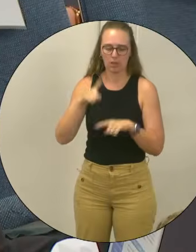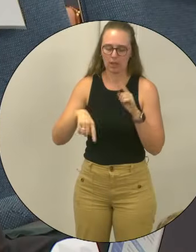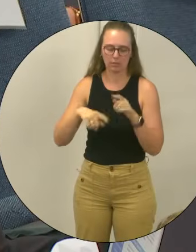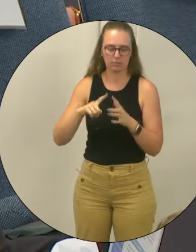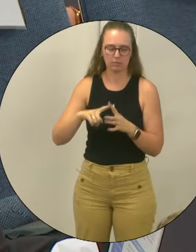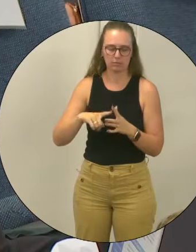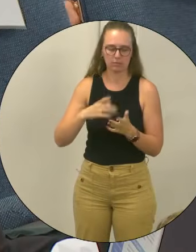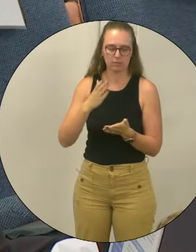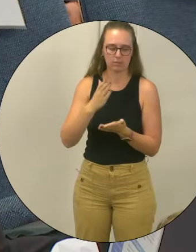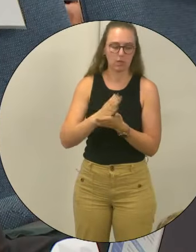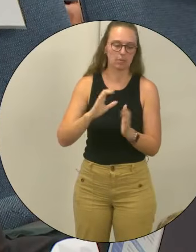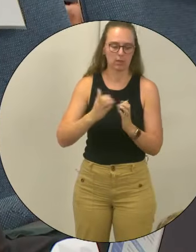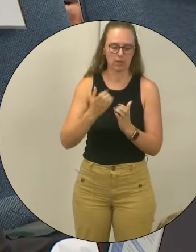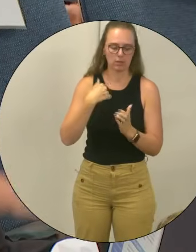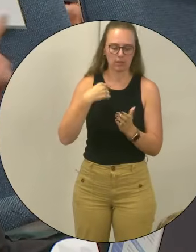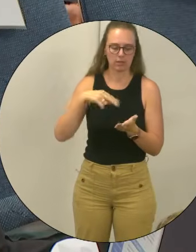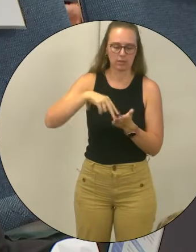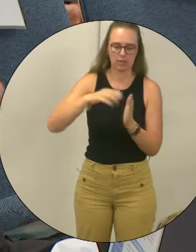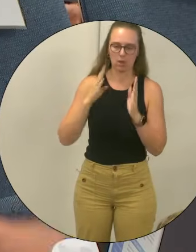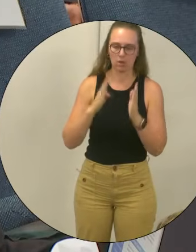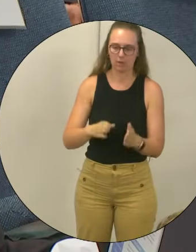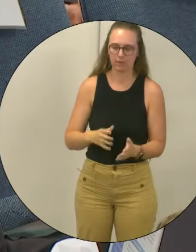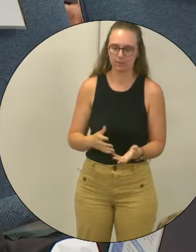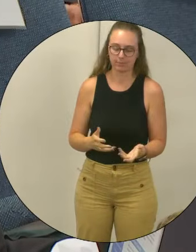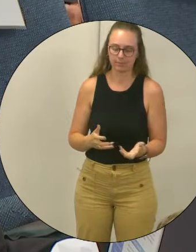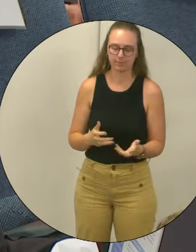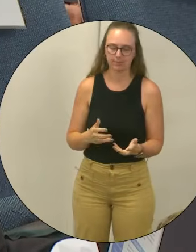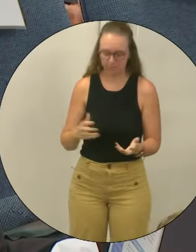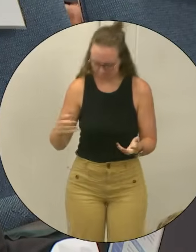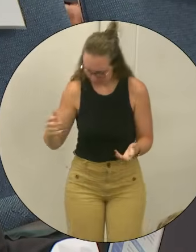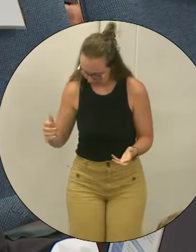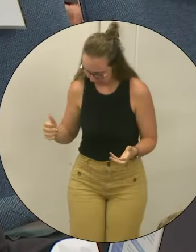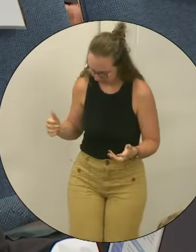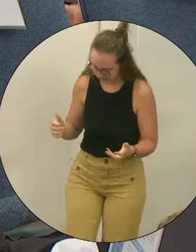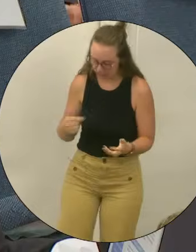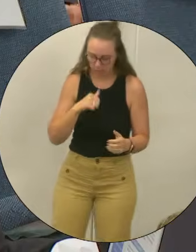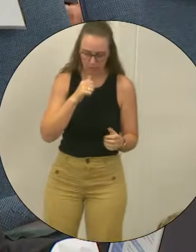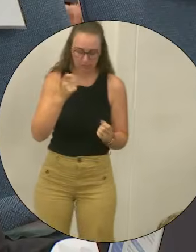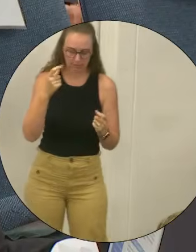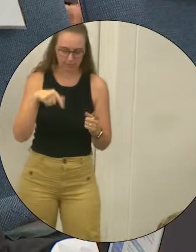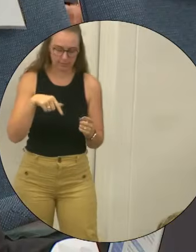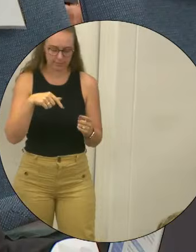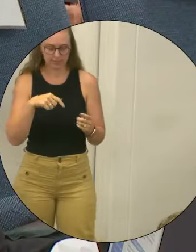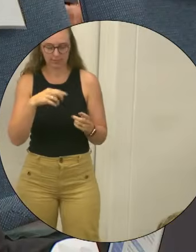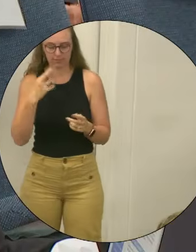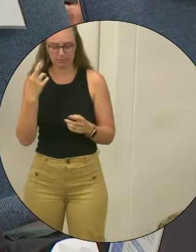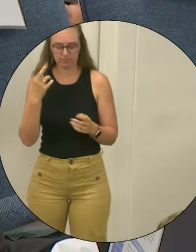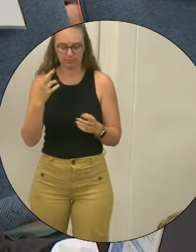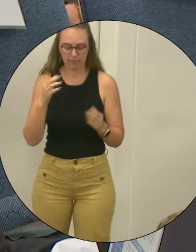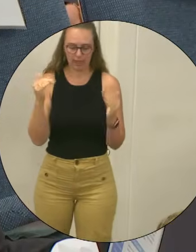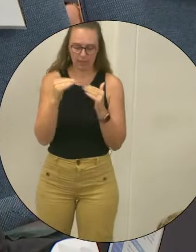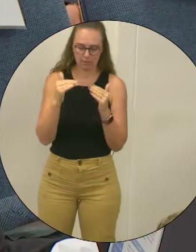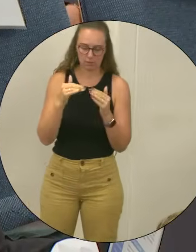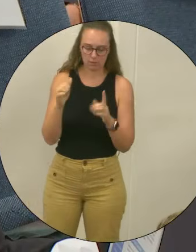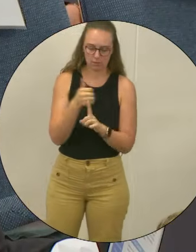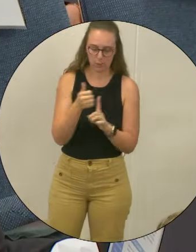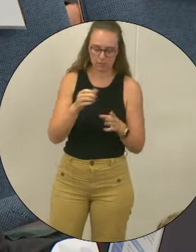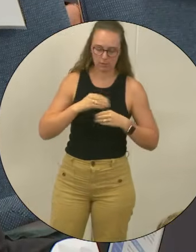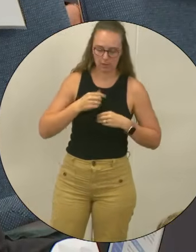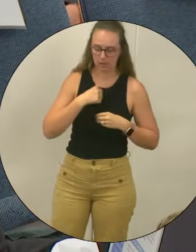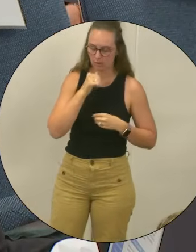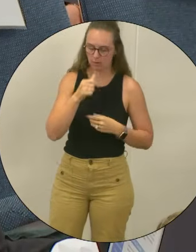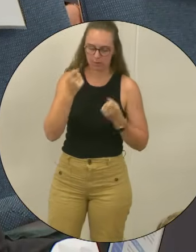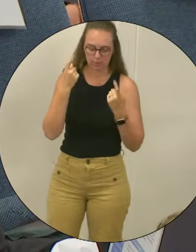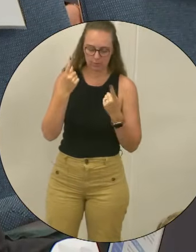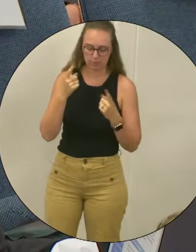by in the hall. And yet, I am somehow the one obstructing education. I do not understand why this level of cruelty and abuse is acceptable. I do not understand why it's acceptable